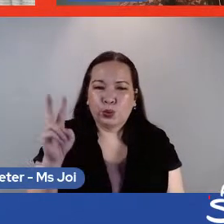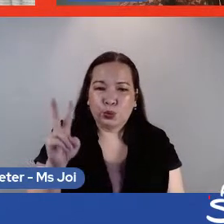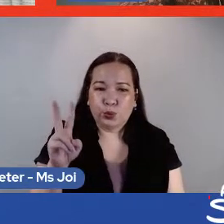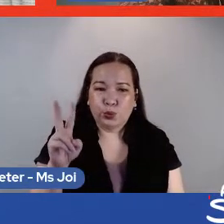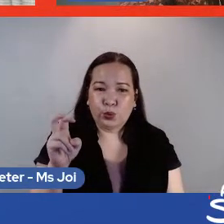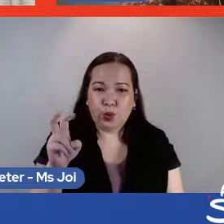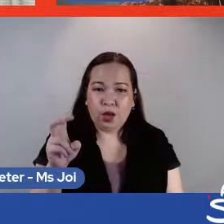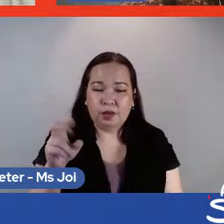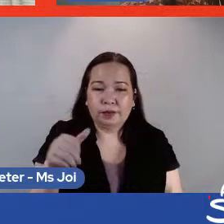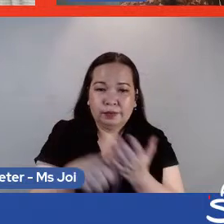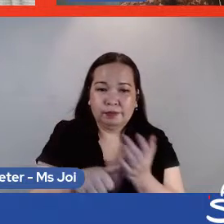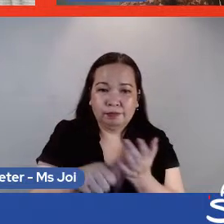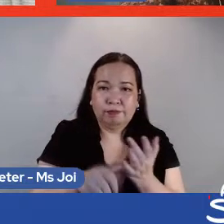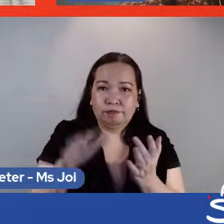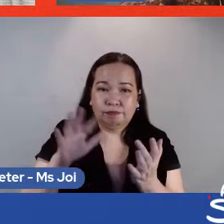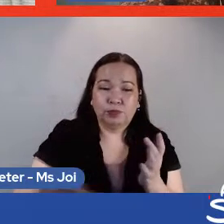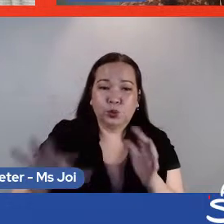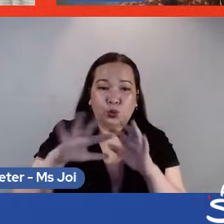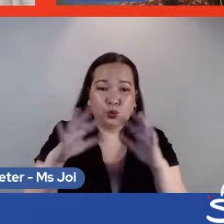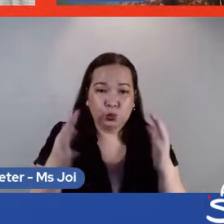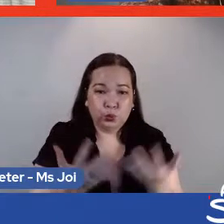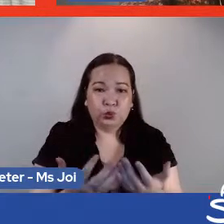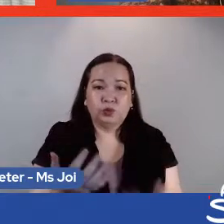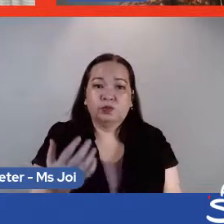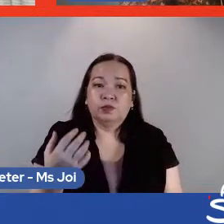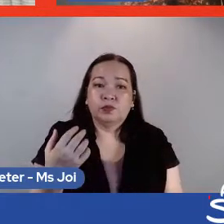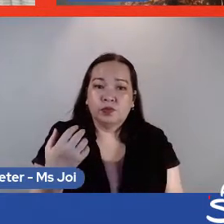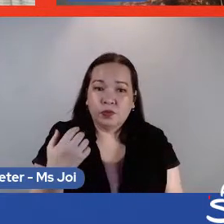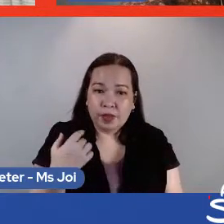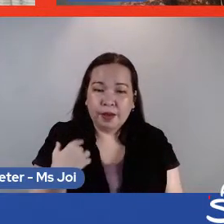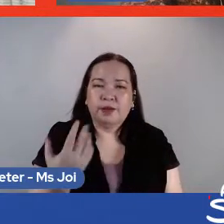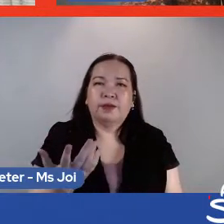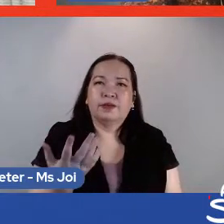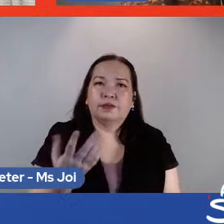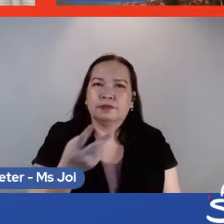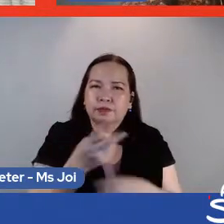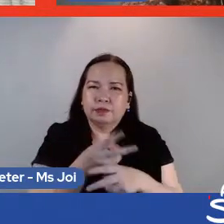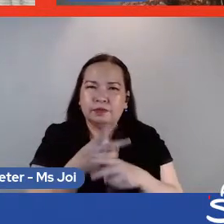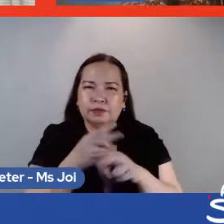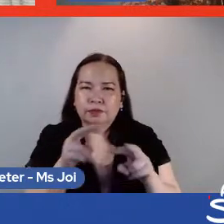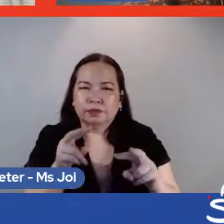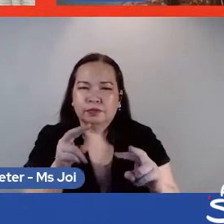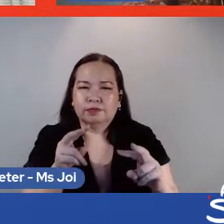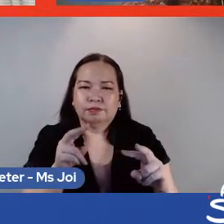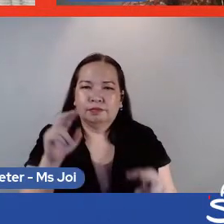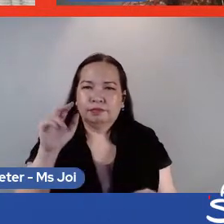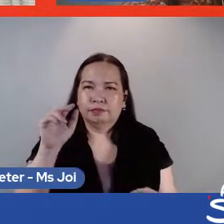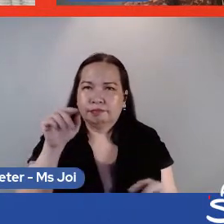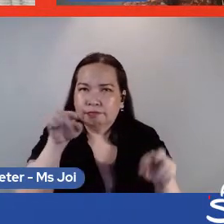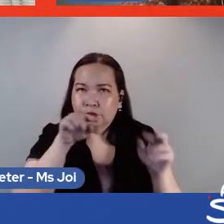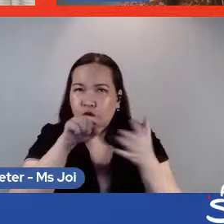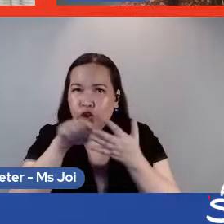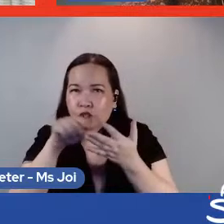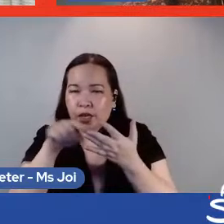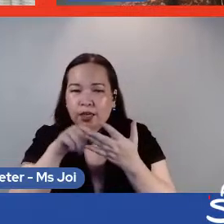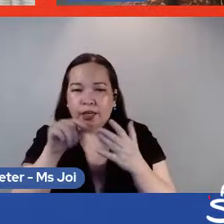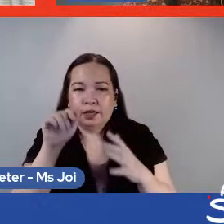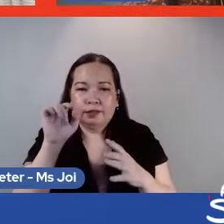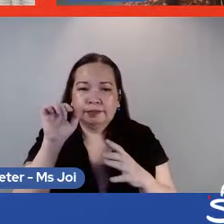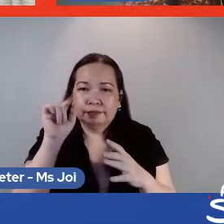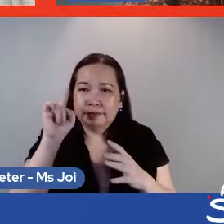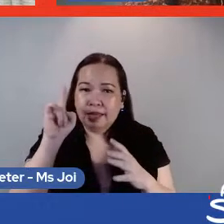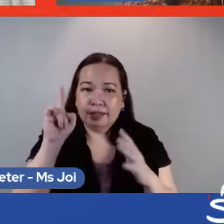globe, and we have had election regulators using our ads library across all these elections, and this is